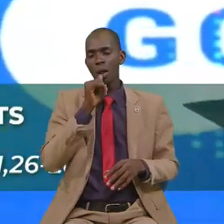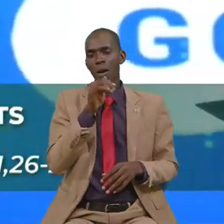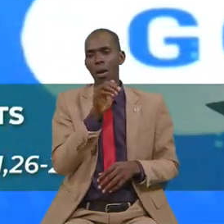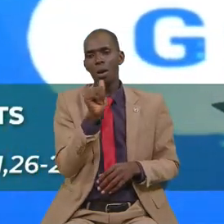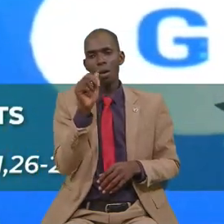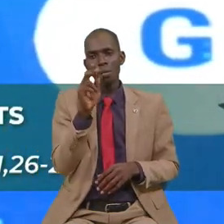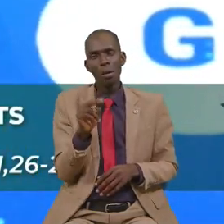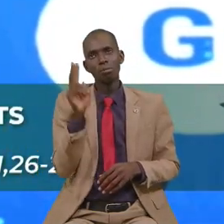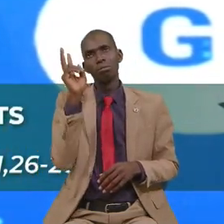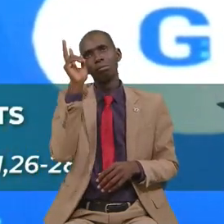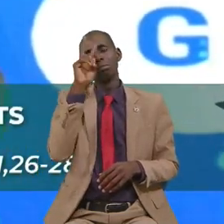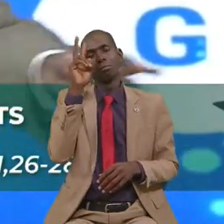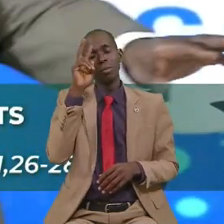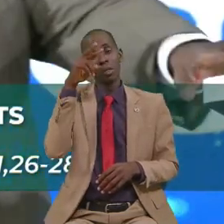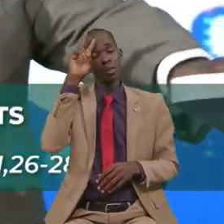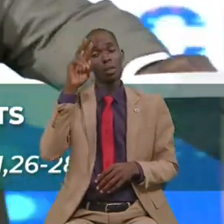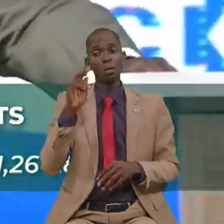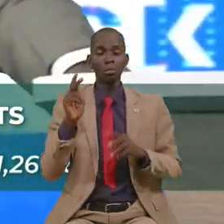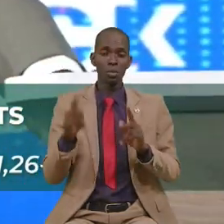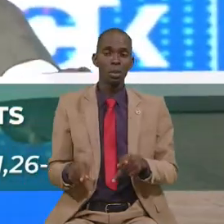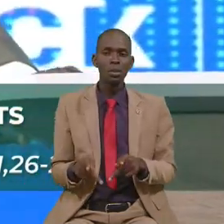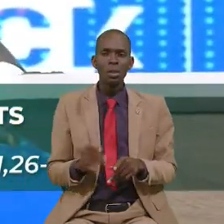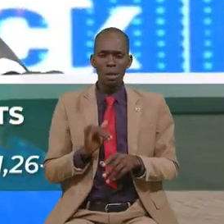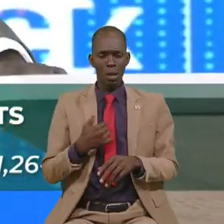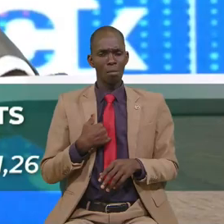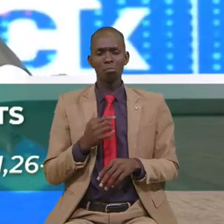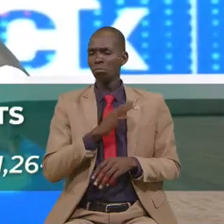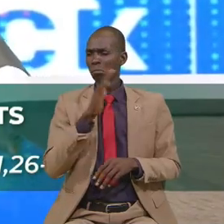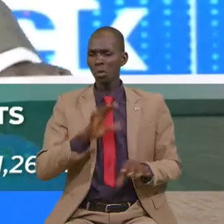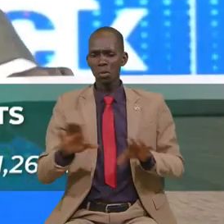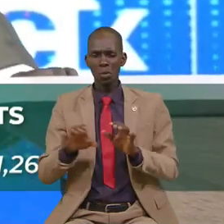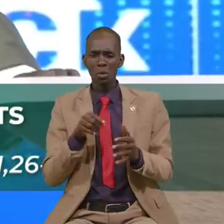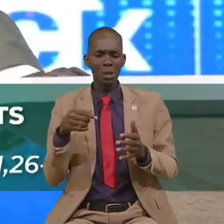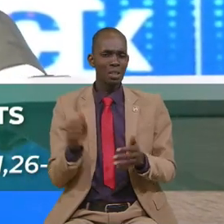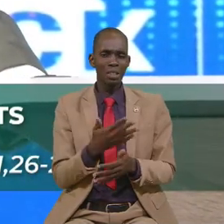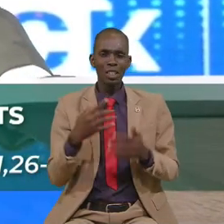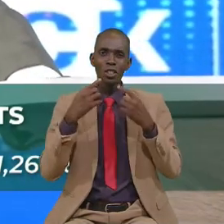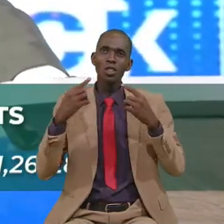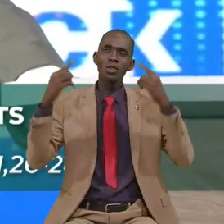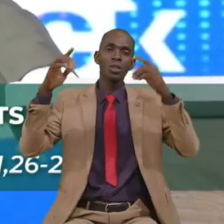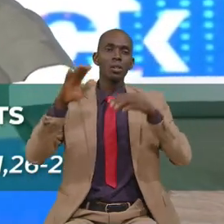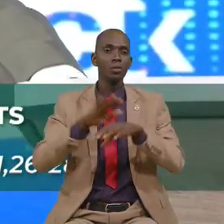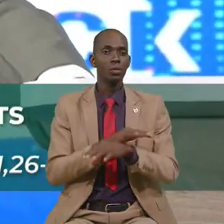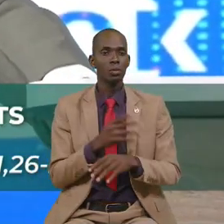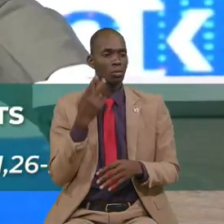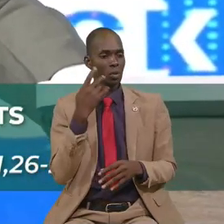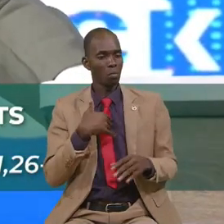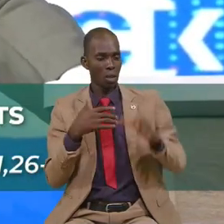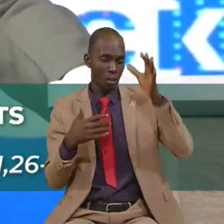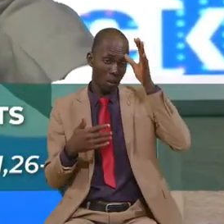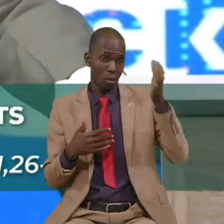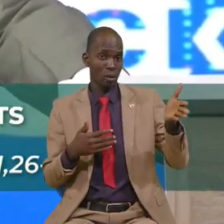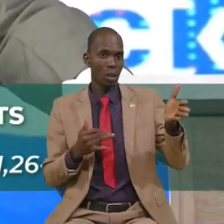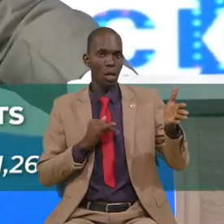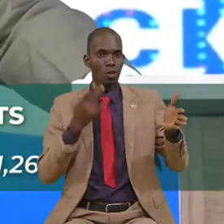Say not, I've never done anything successful. And I look at my daddy, I look at